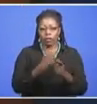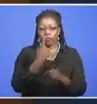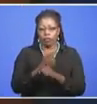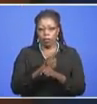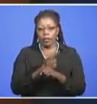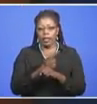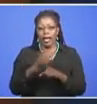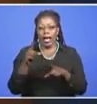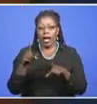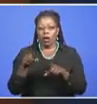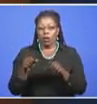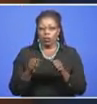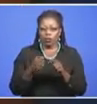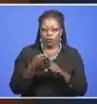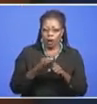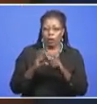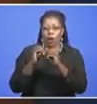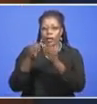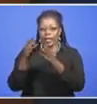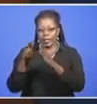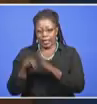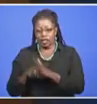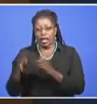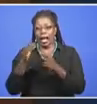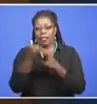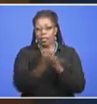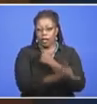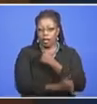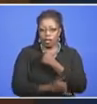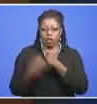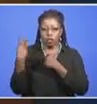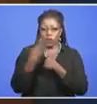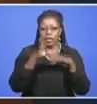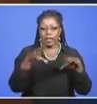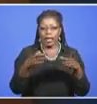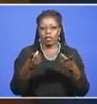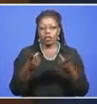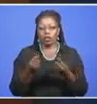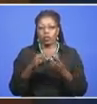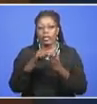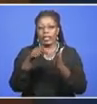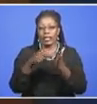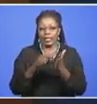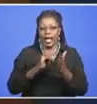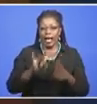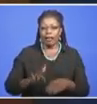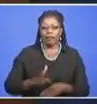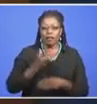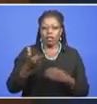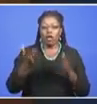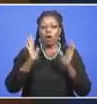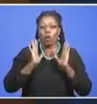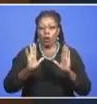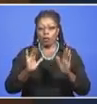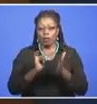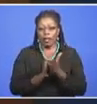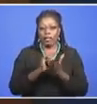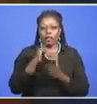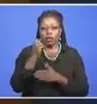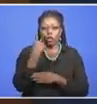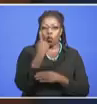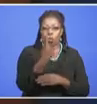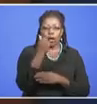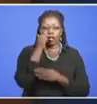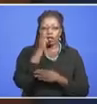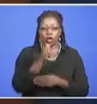their organization and supported by the country, we can do this. I feel great that not only one girl won,